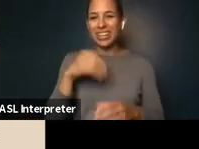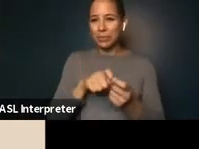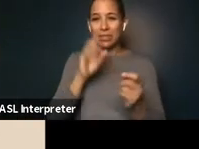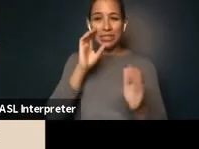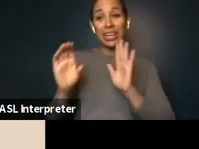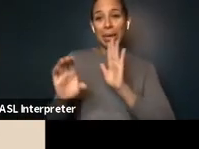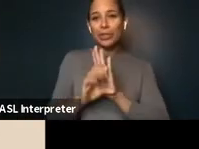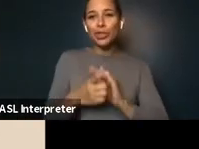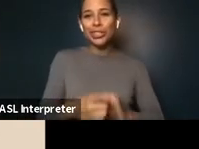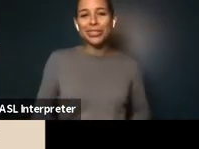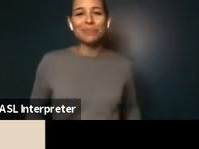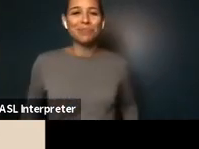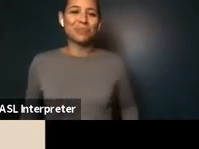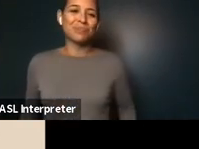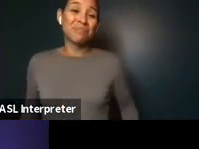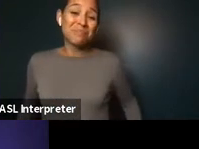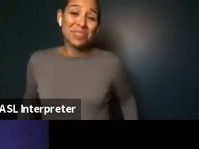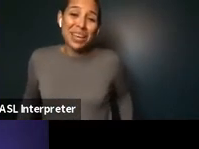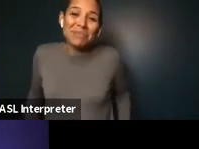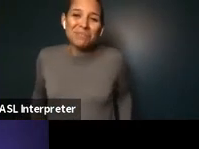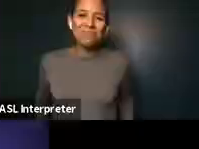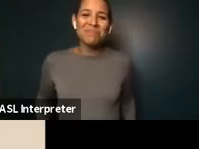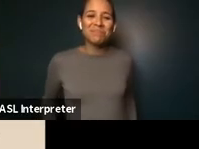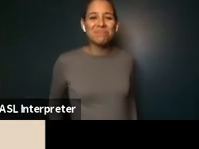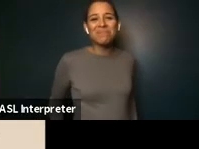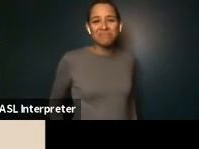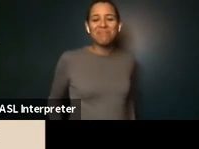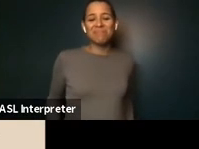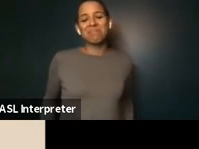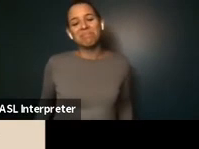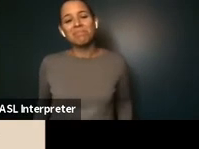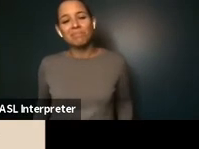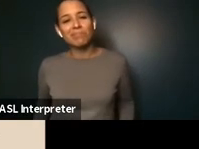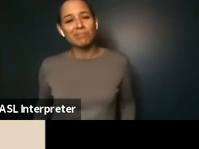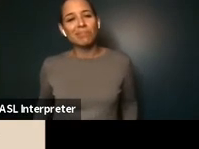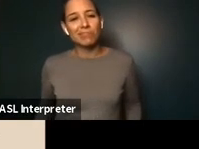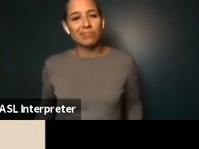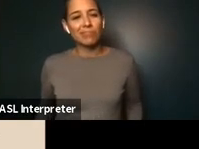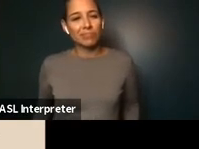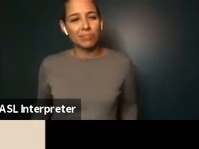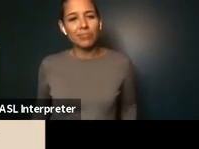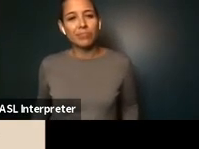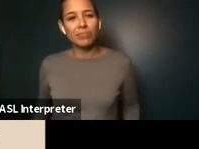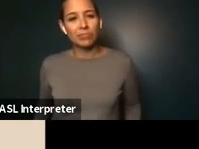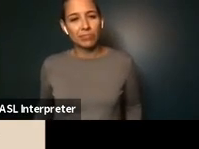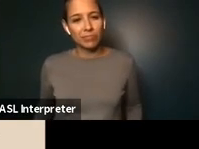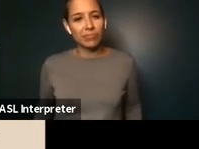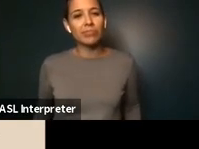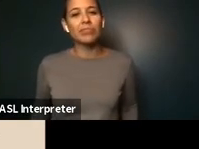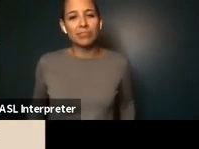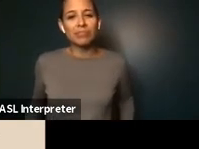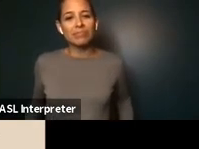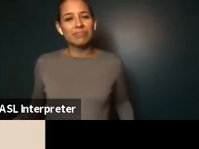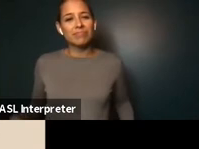Um, yeah. So where did we, yeah. And so part of this idea of multiplicity, um,